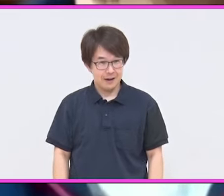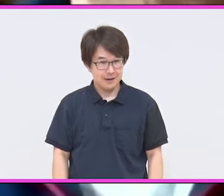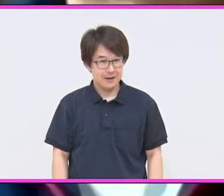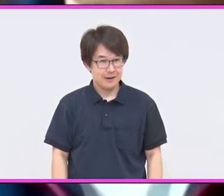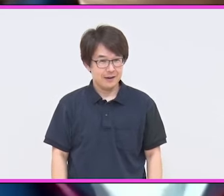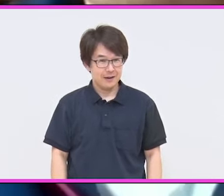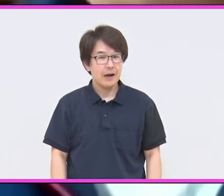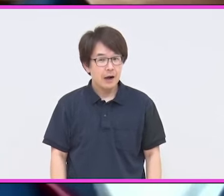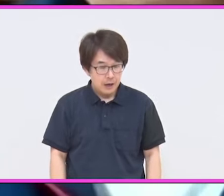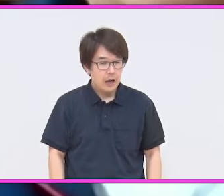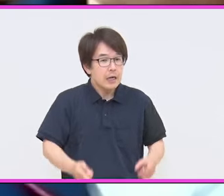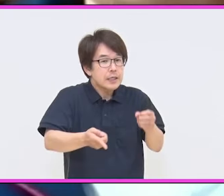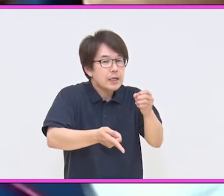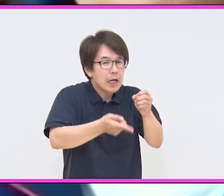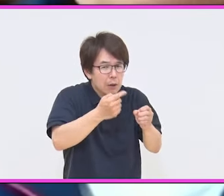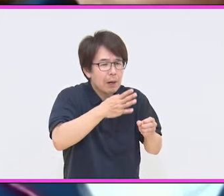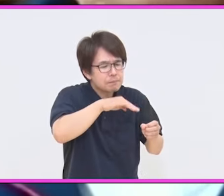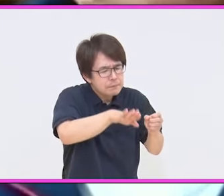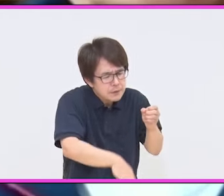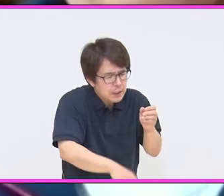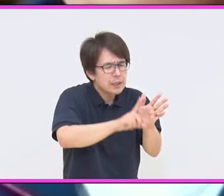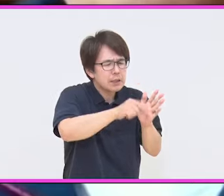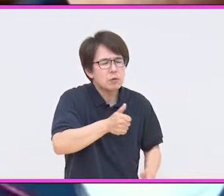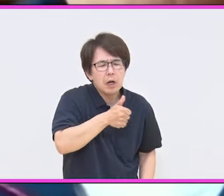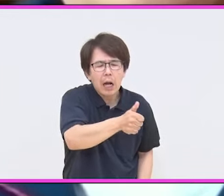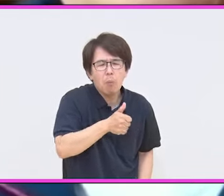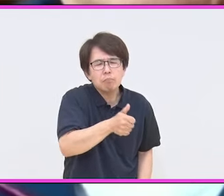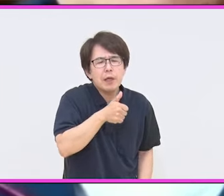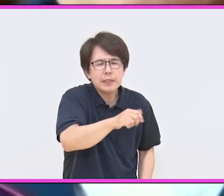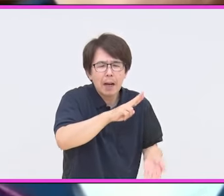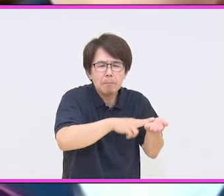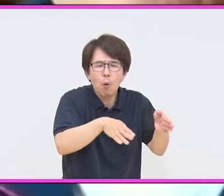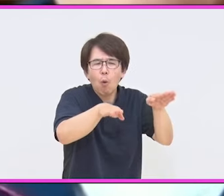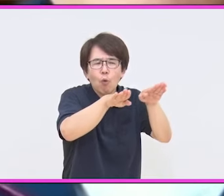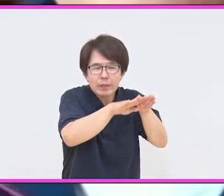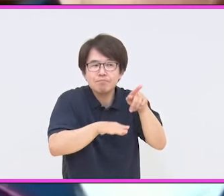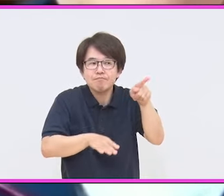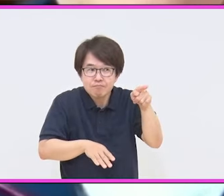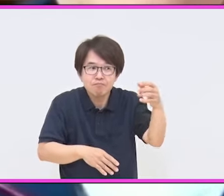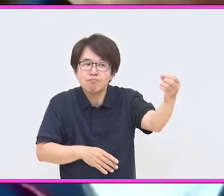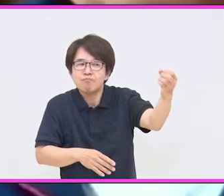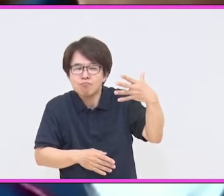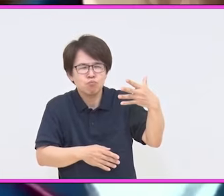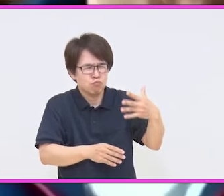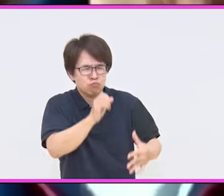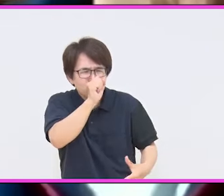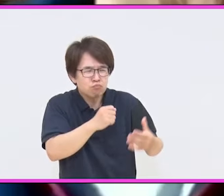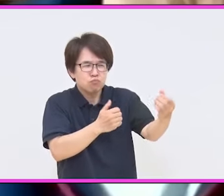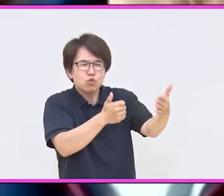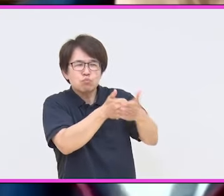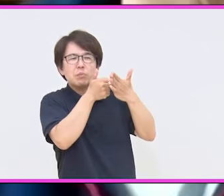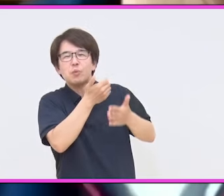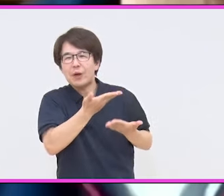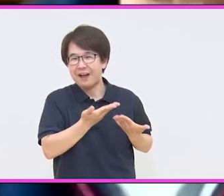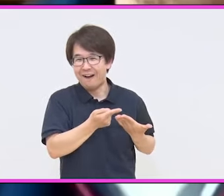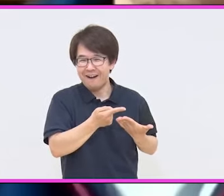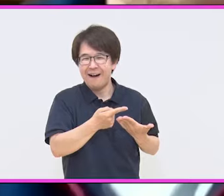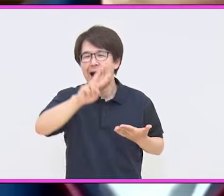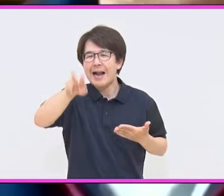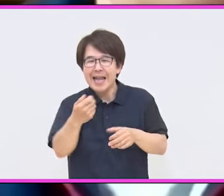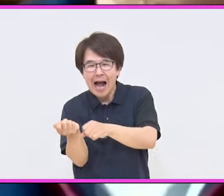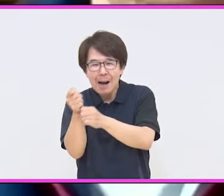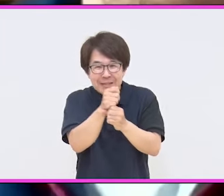I became involved at the recommendation of my children's hospital, who said that I should try